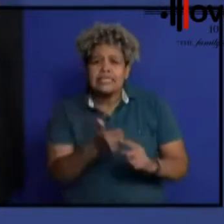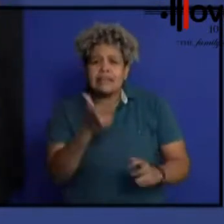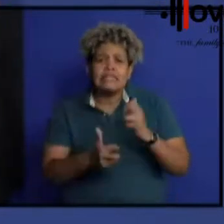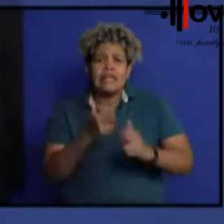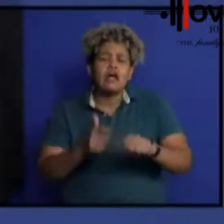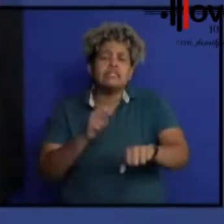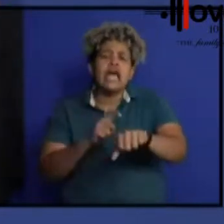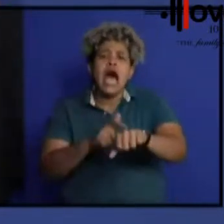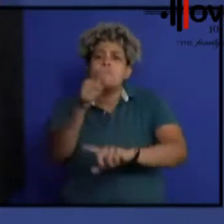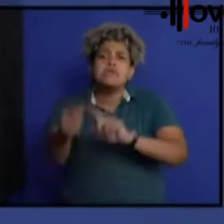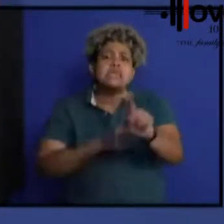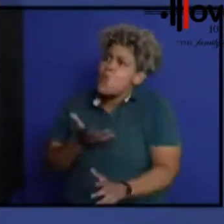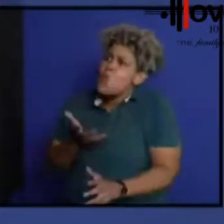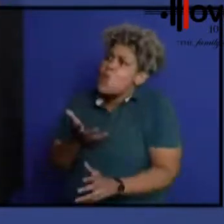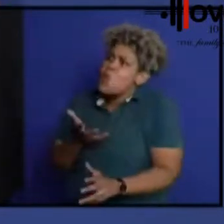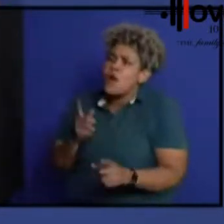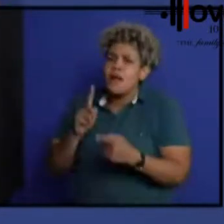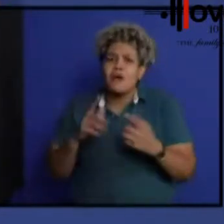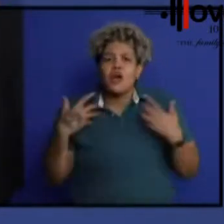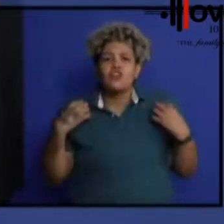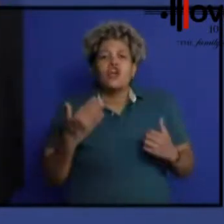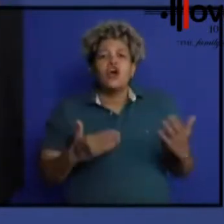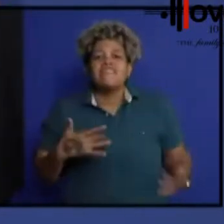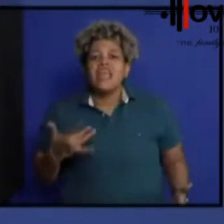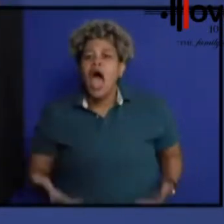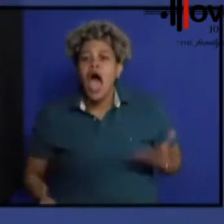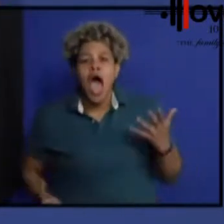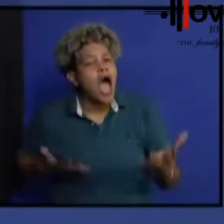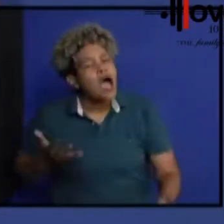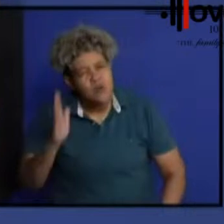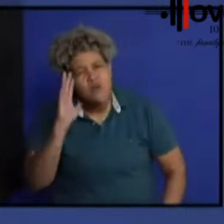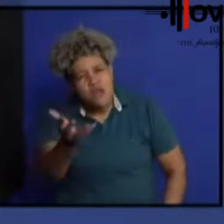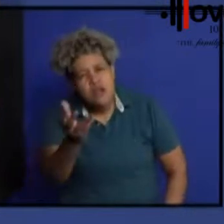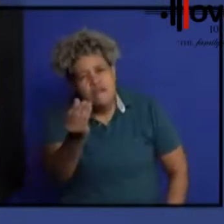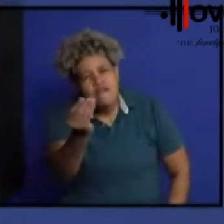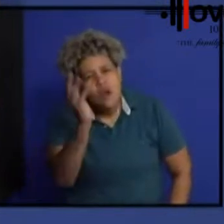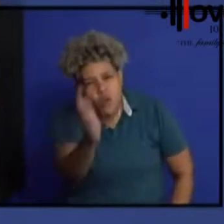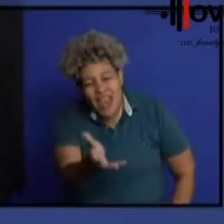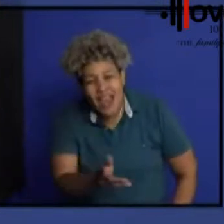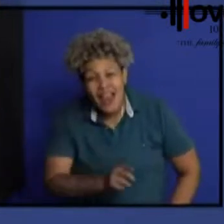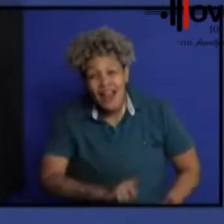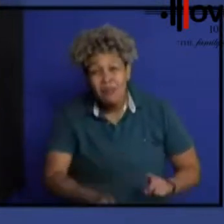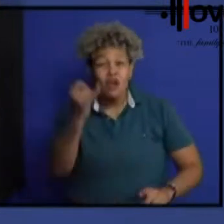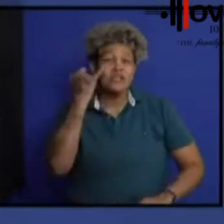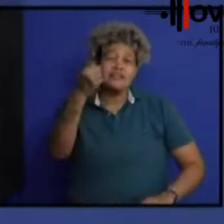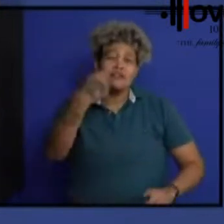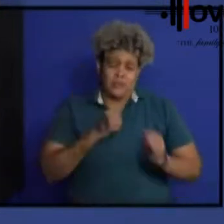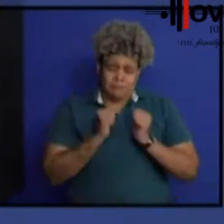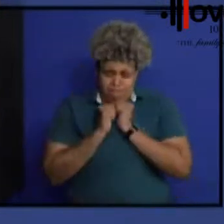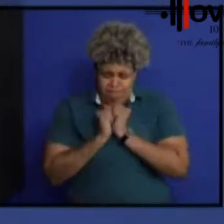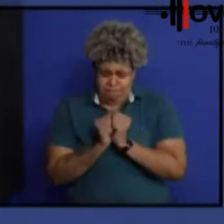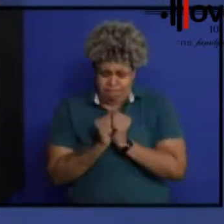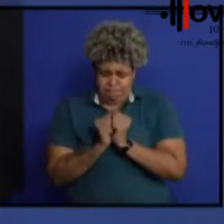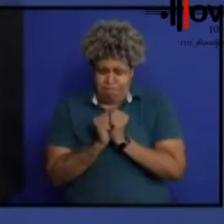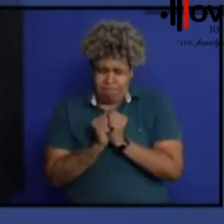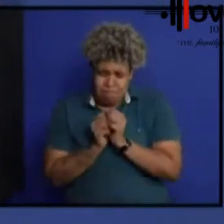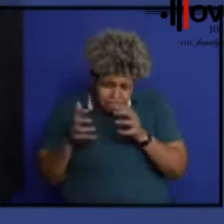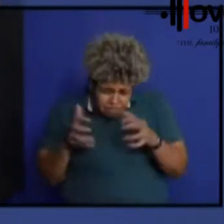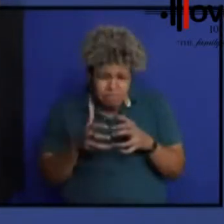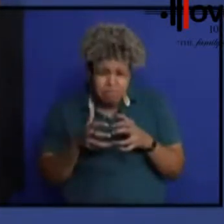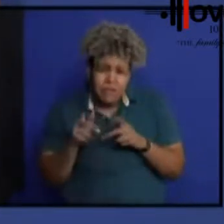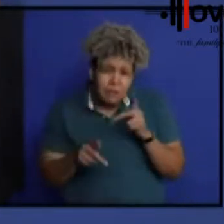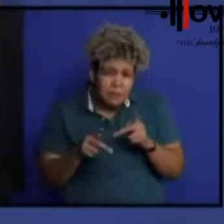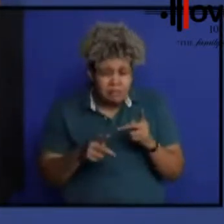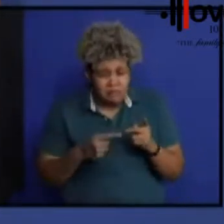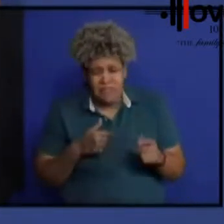the impact and during the recovery. However, if we bond together as a people and each of